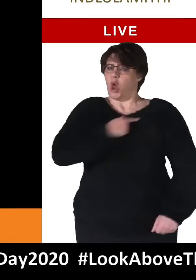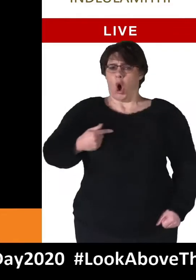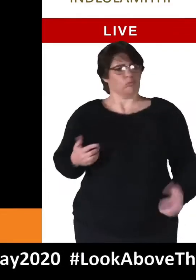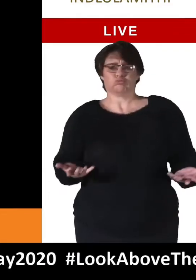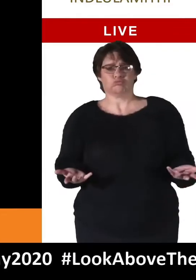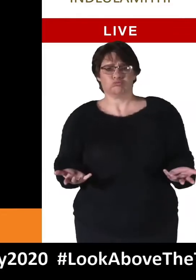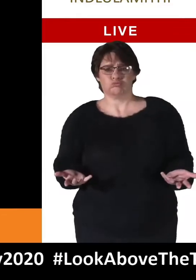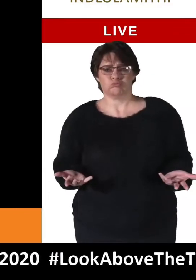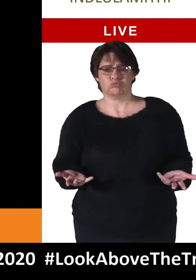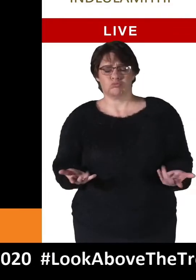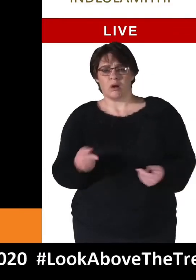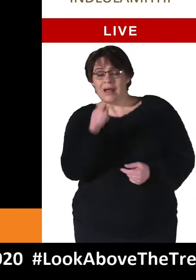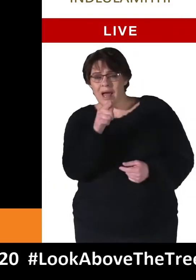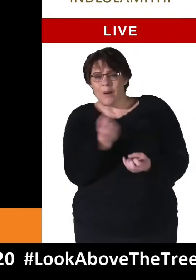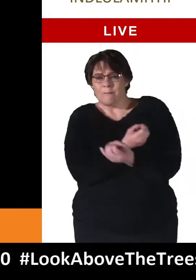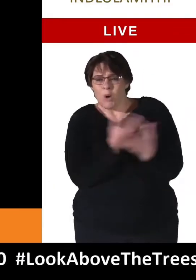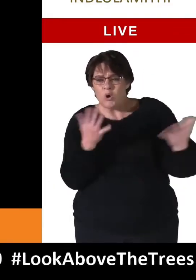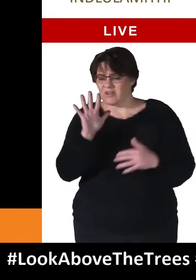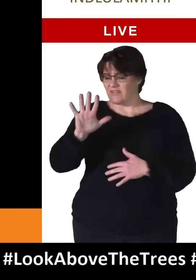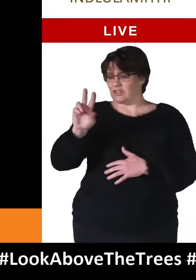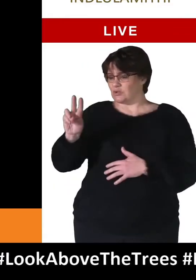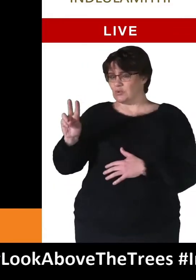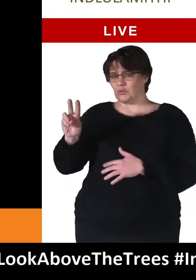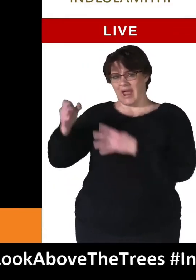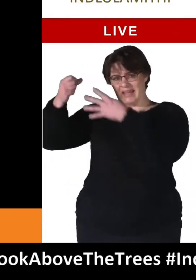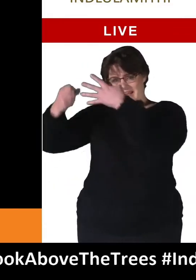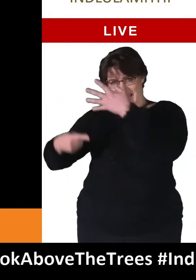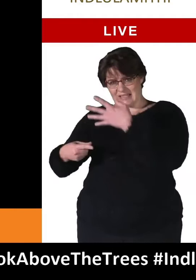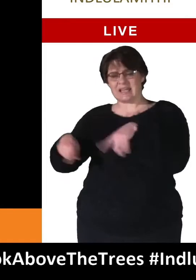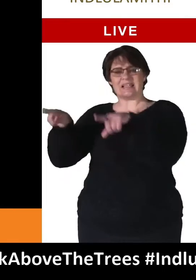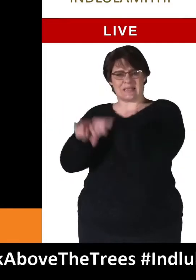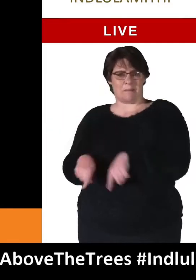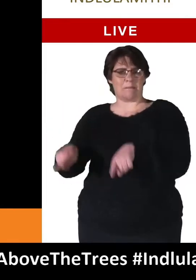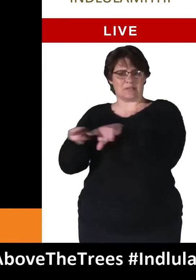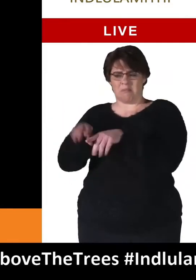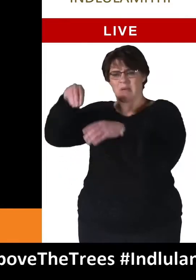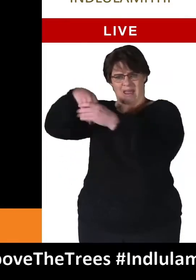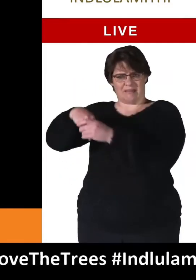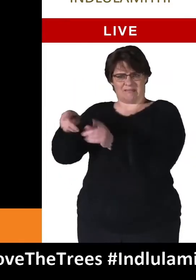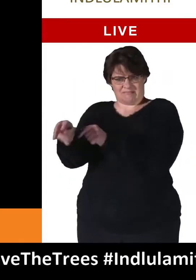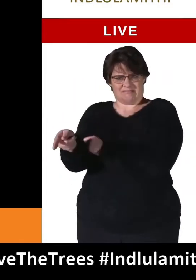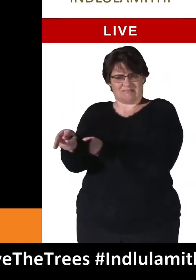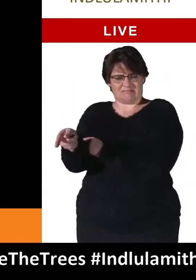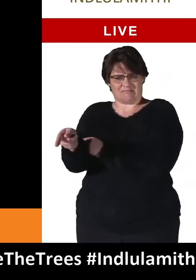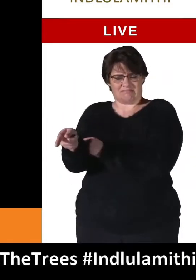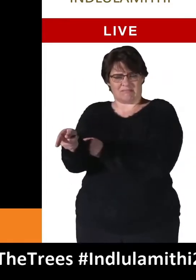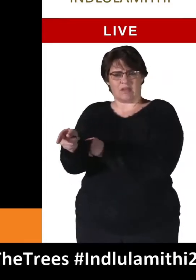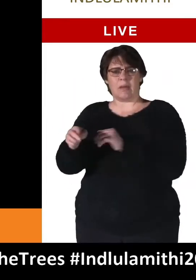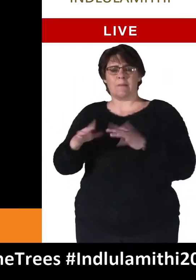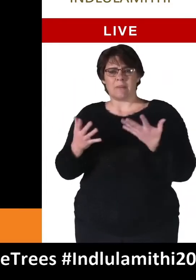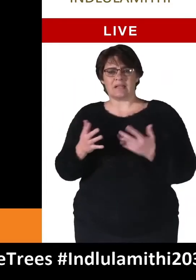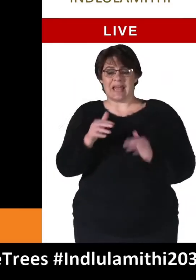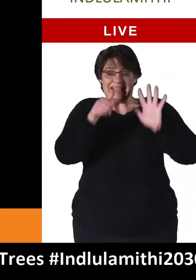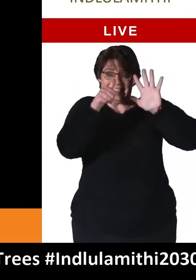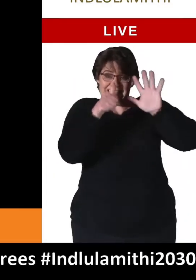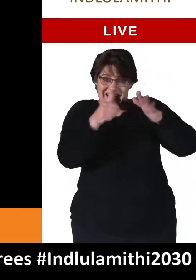and so most of the original 52 indicators remained the same, or remained in the same scenario at least. However,